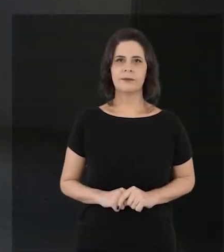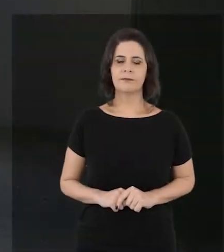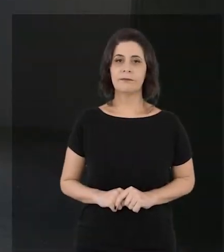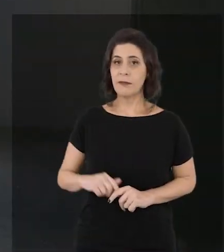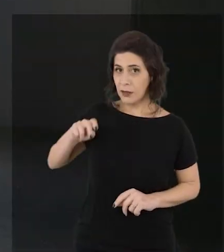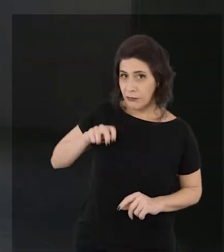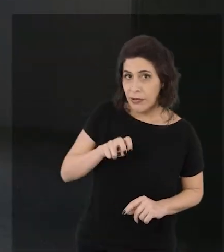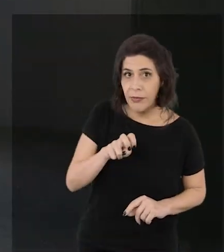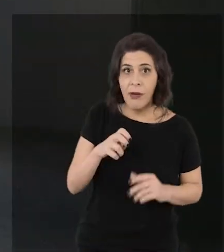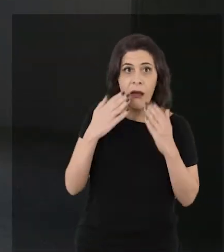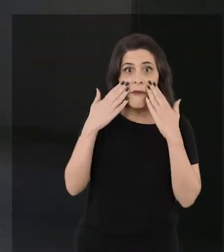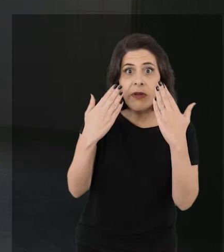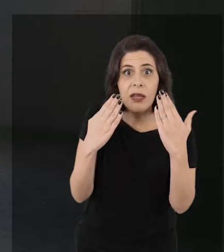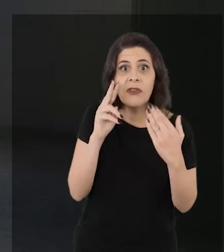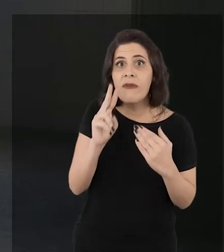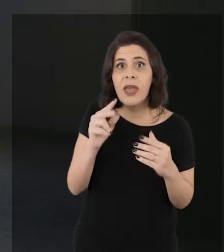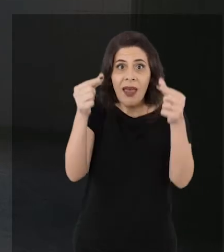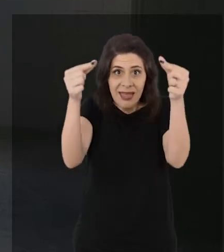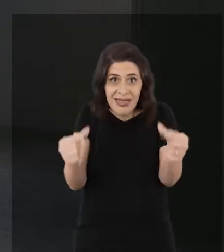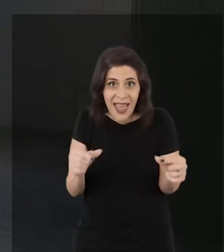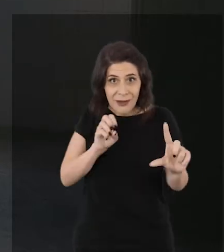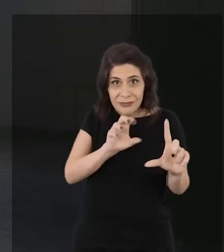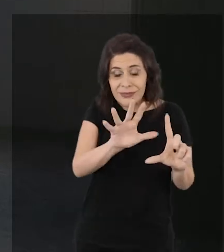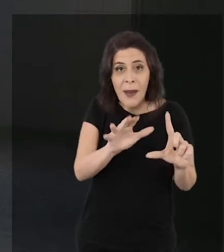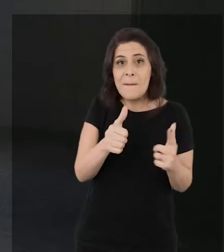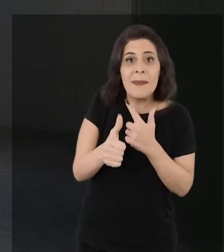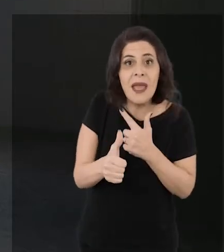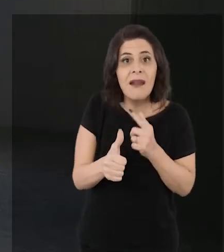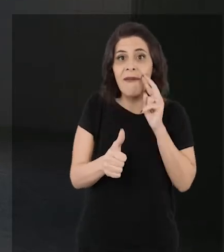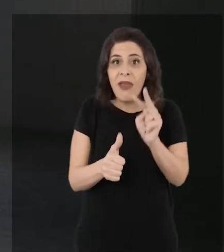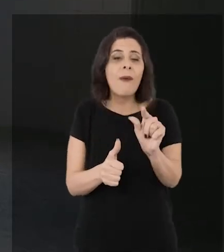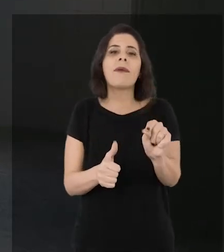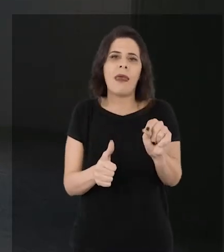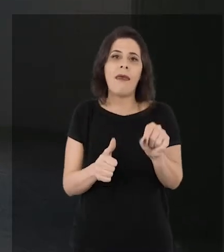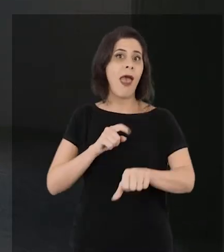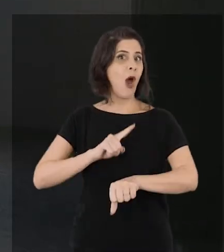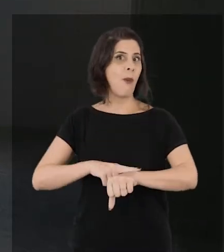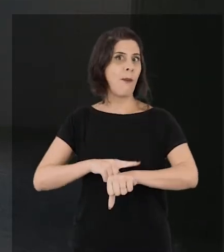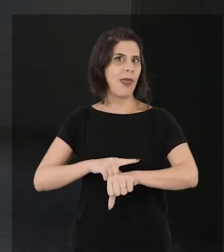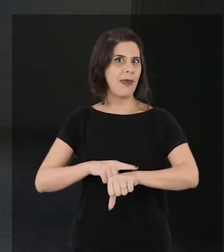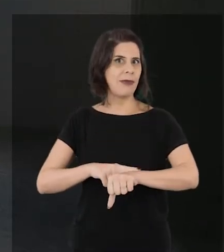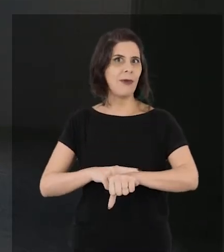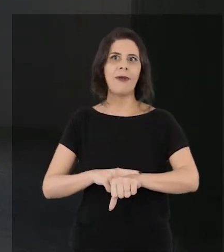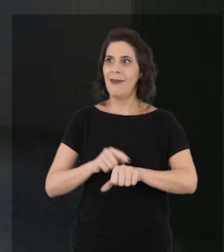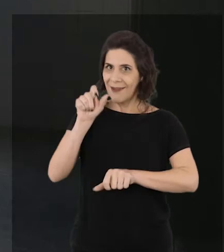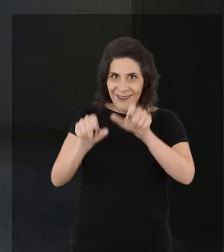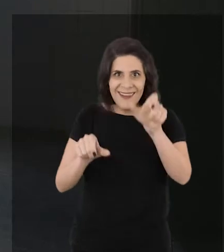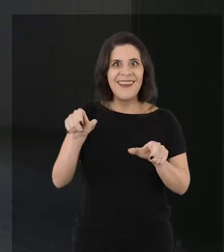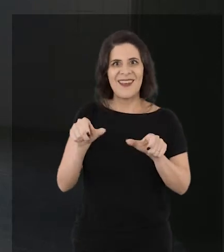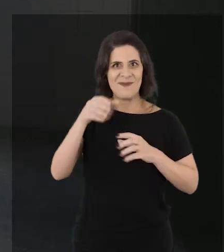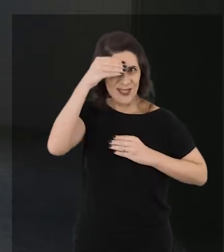the first thing that you see, the first screen, is a moment of the